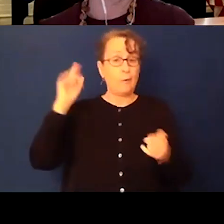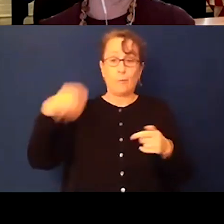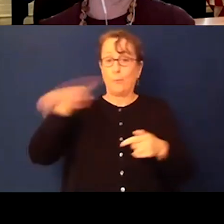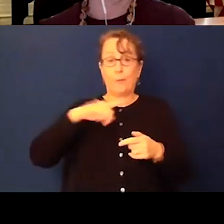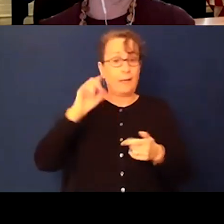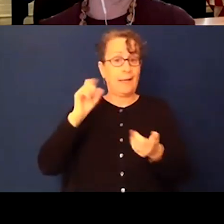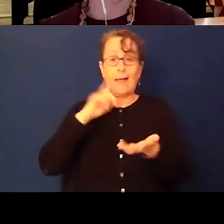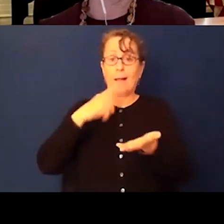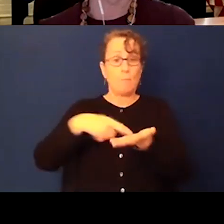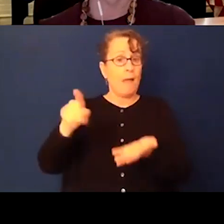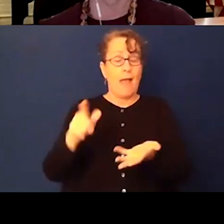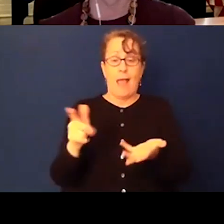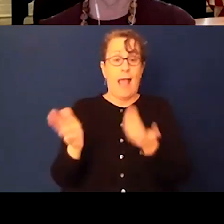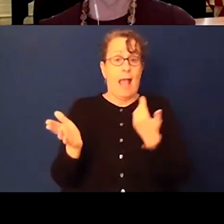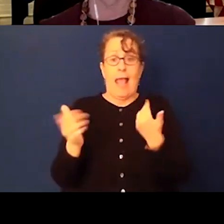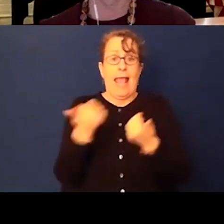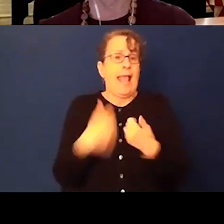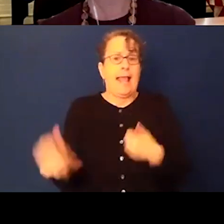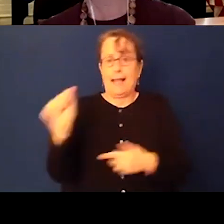RTM said